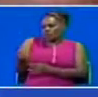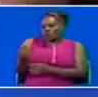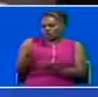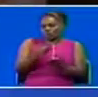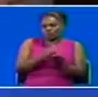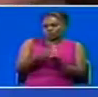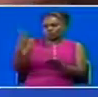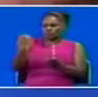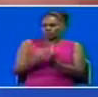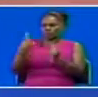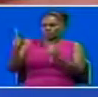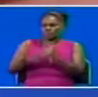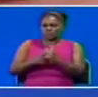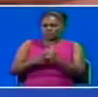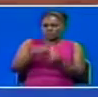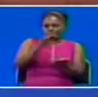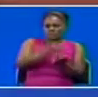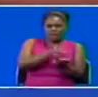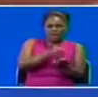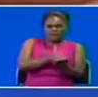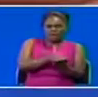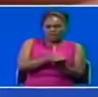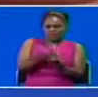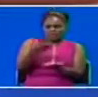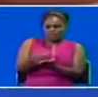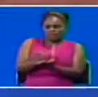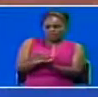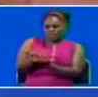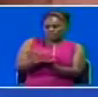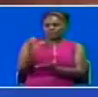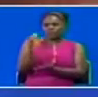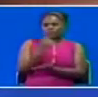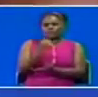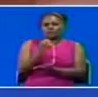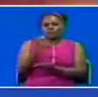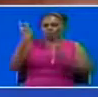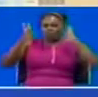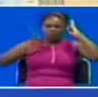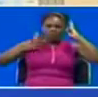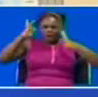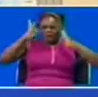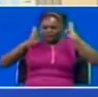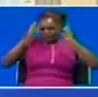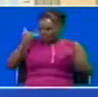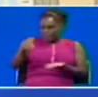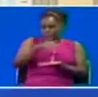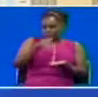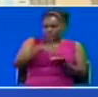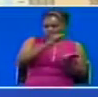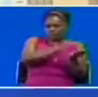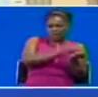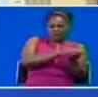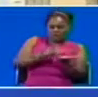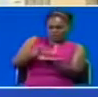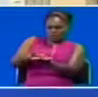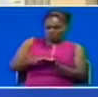In 2016, bank runs created liquidity challenges, sending customers and banks into panic mode, with the central bank being the lender of